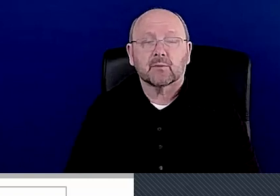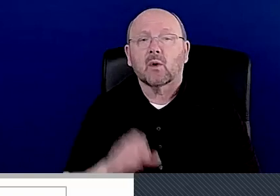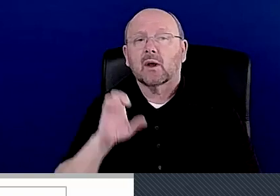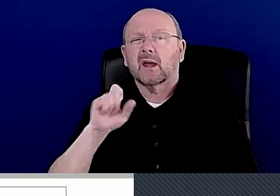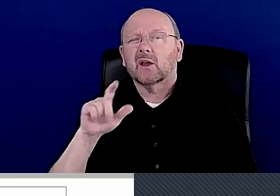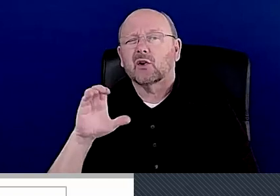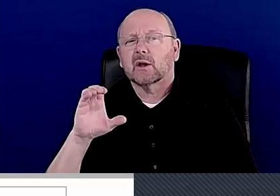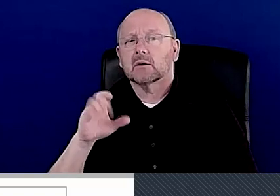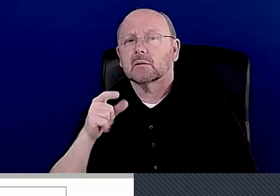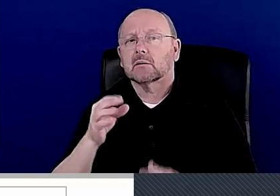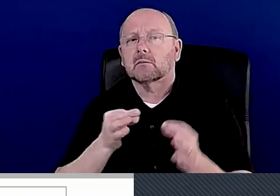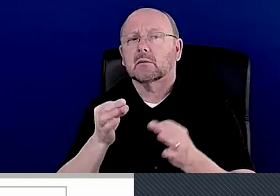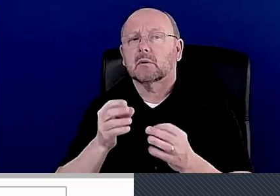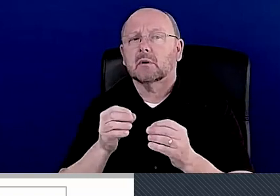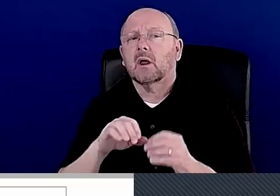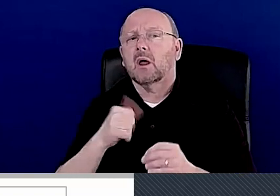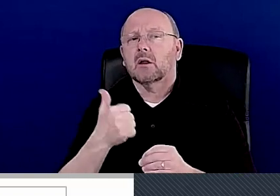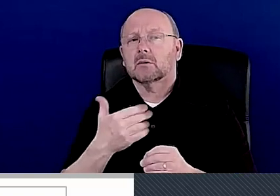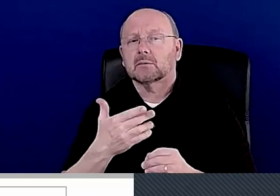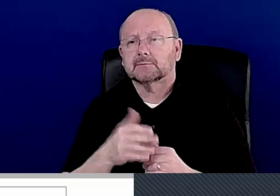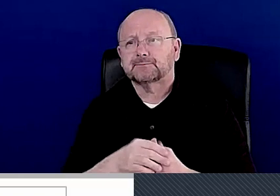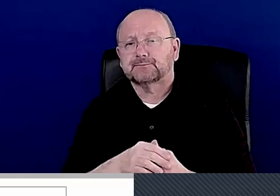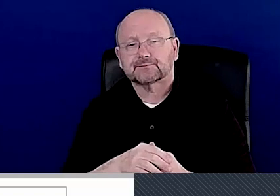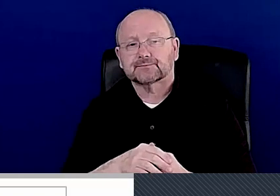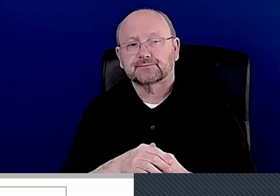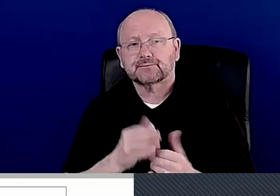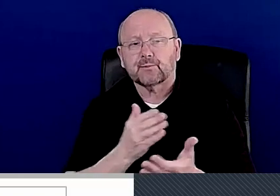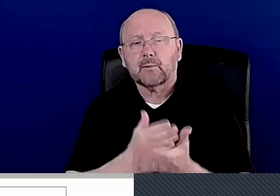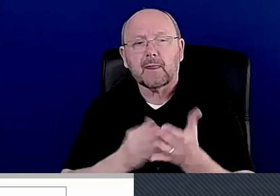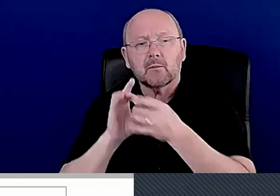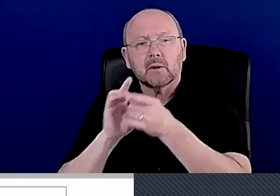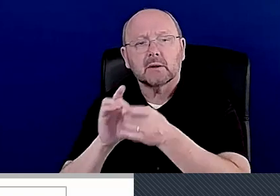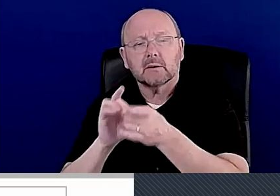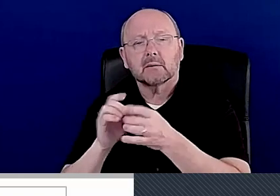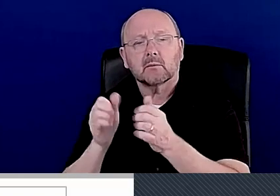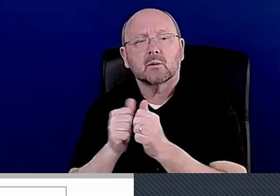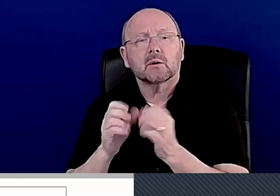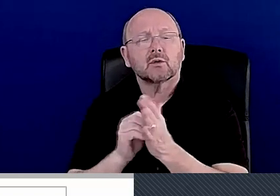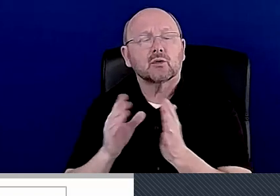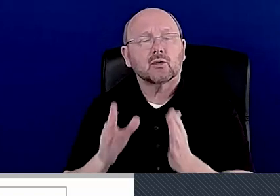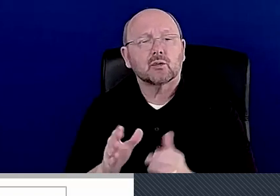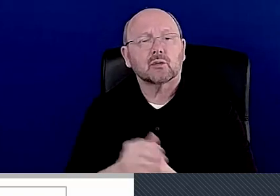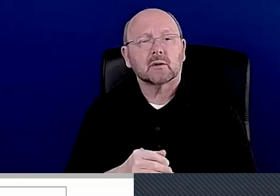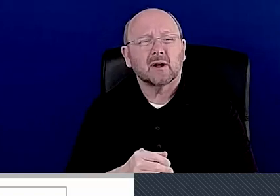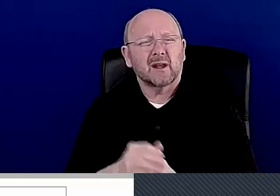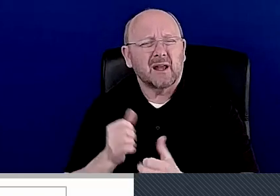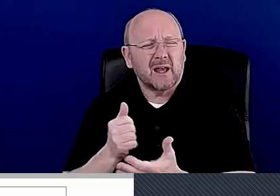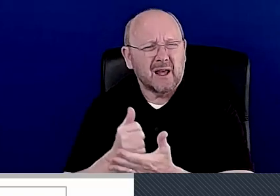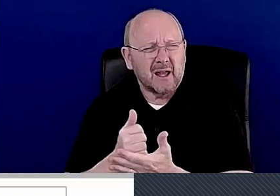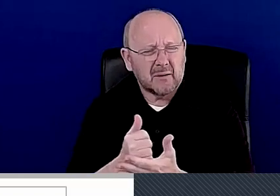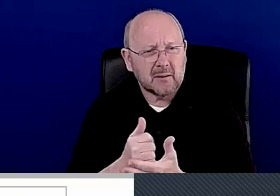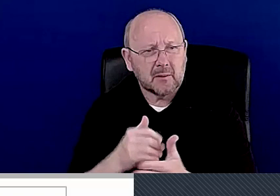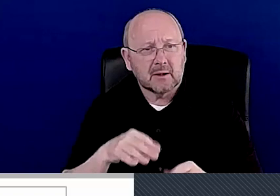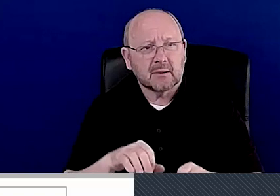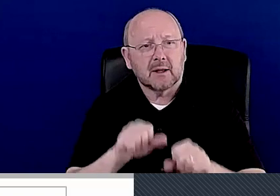as Lisa was saying, there are different partnerships that we're doing to try to get students at least starting to take classes